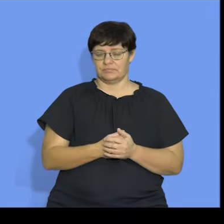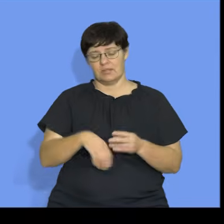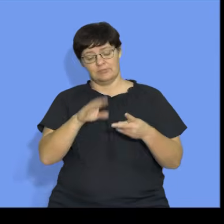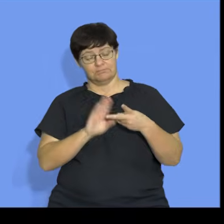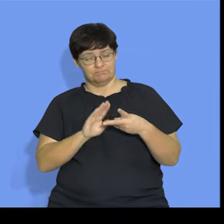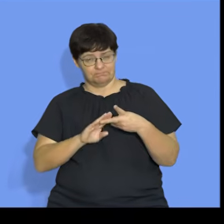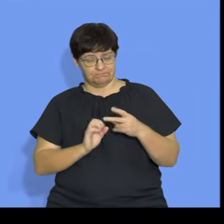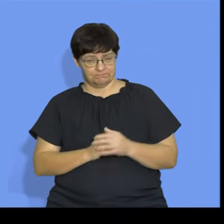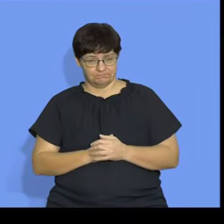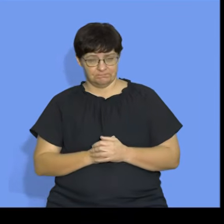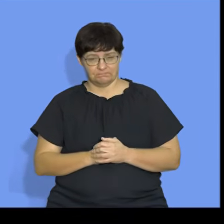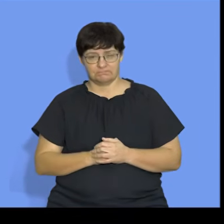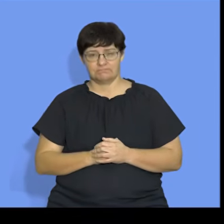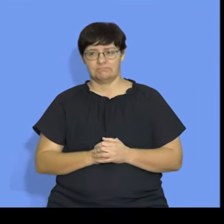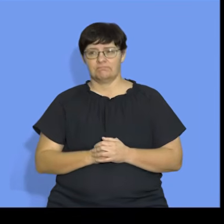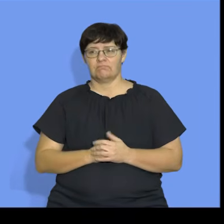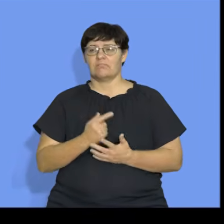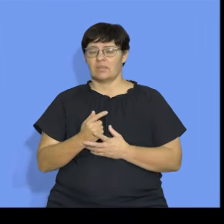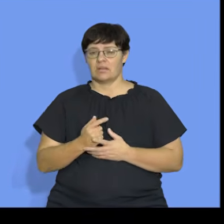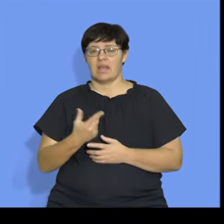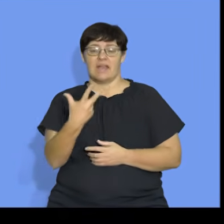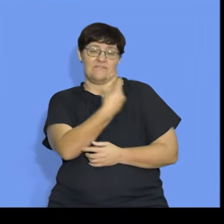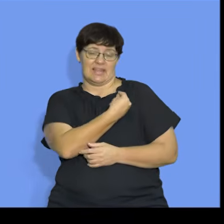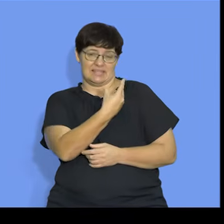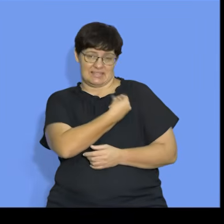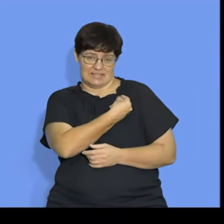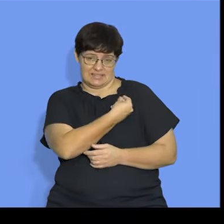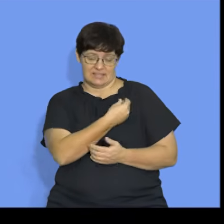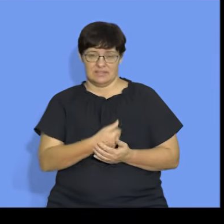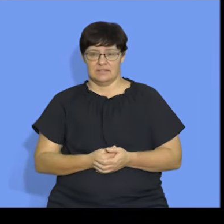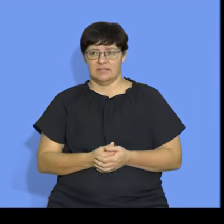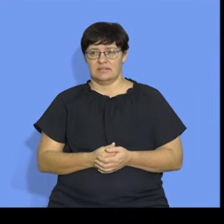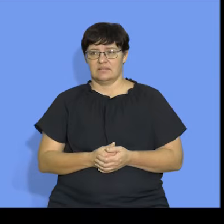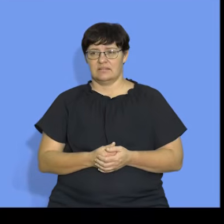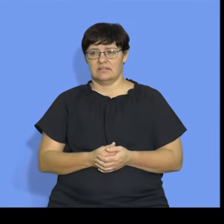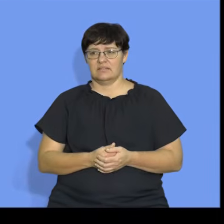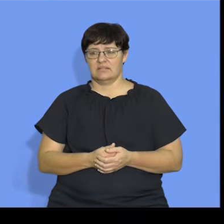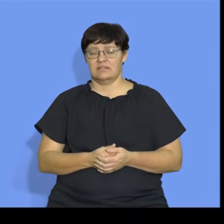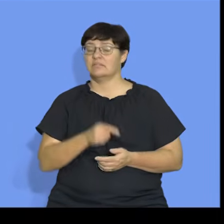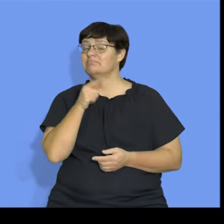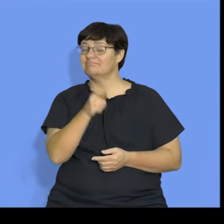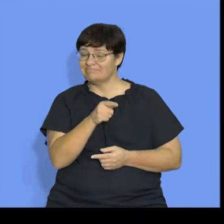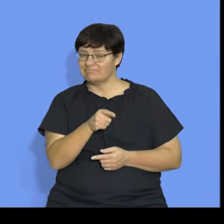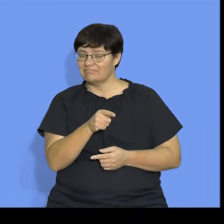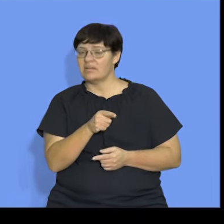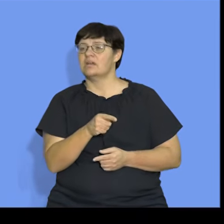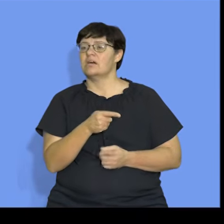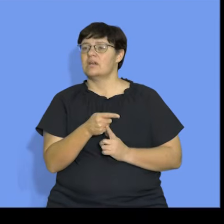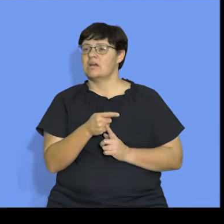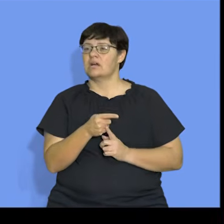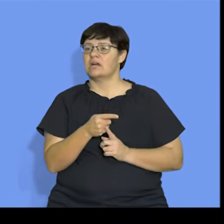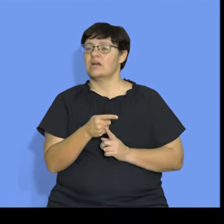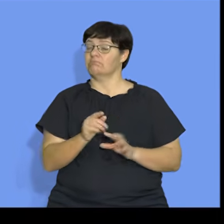next multiple choice question is about vaccines. Vaccines are effective